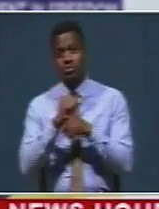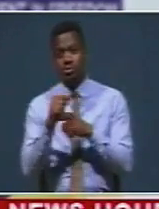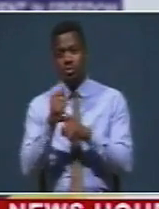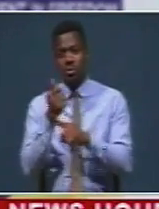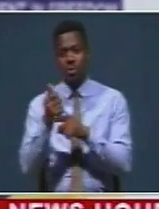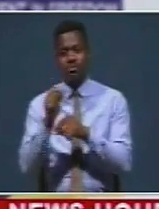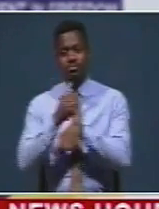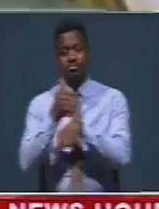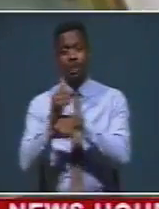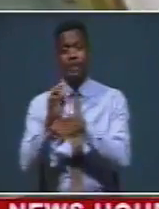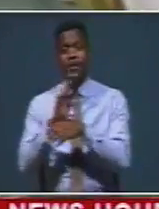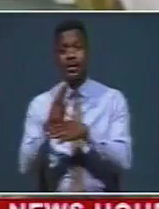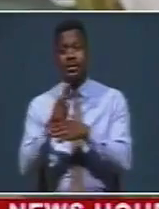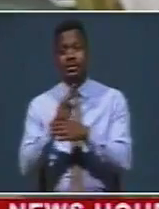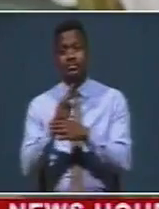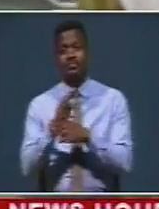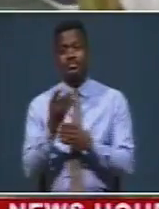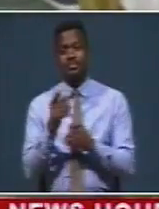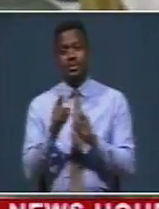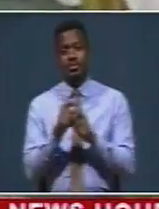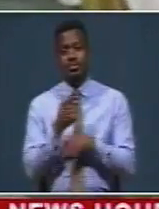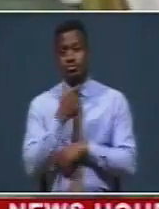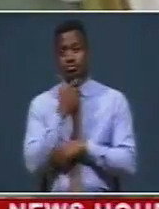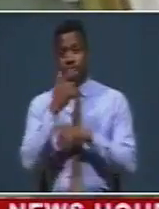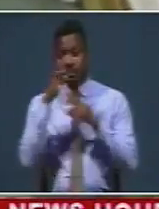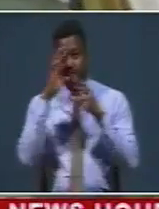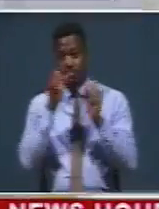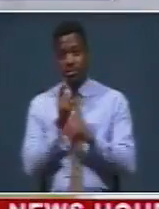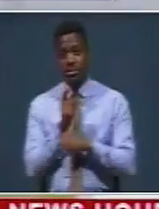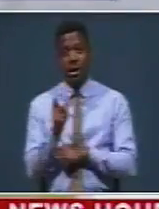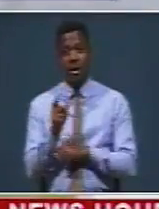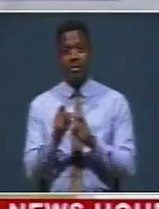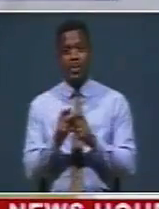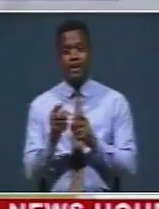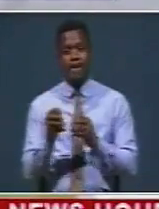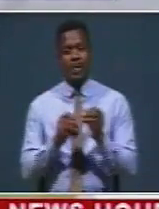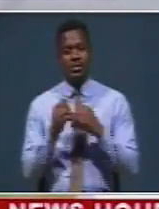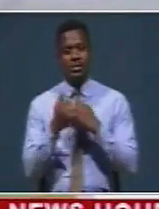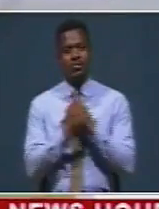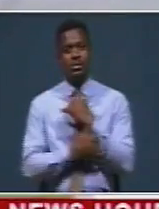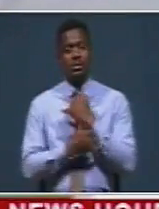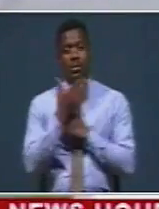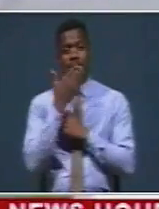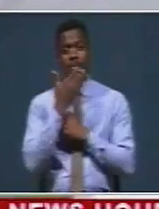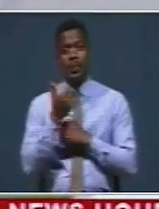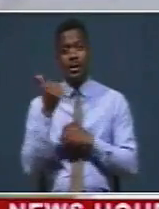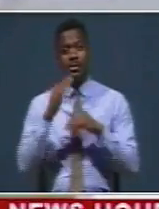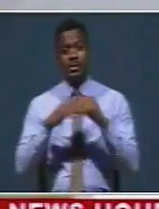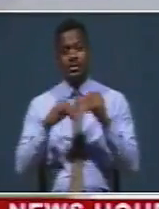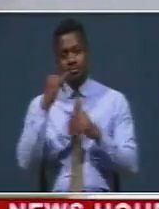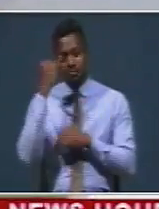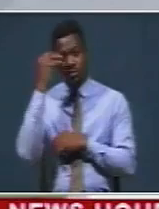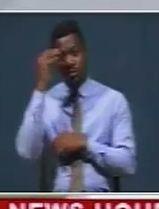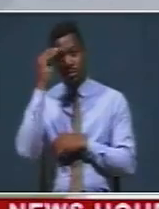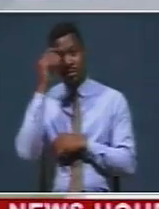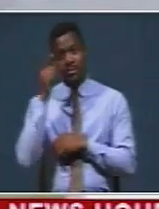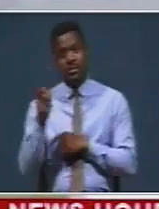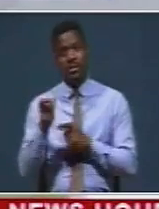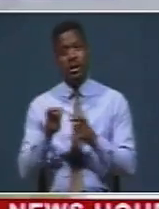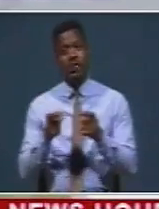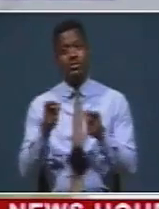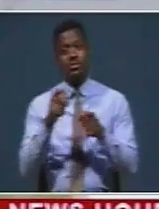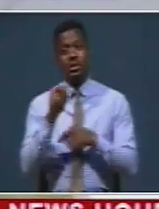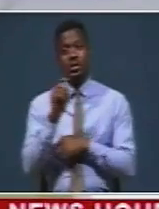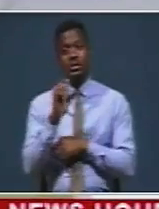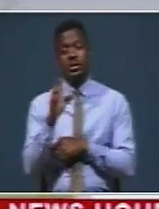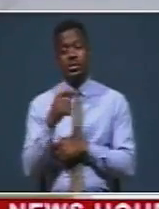entrepreneurs and startups. That the Nana Akufo-Addo-led NPP government has managed the country better than the Mahama-led NDC administration.